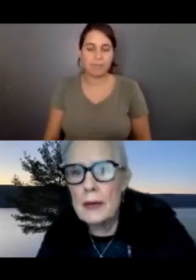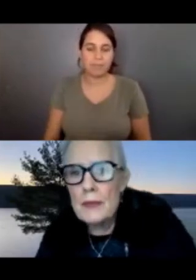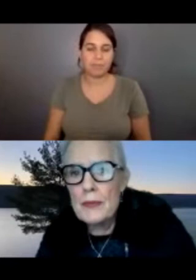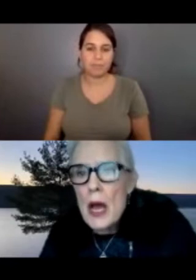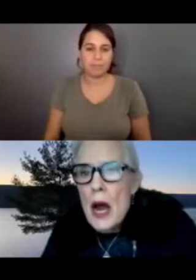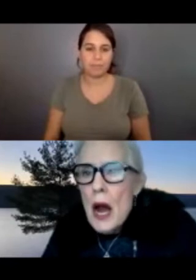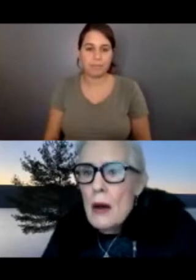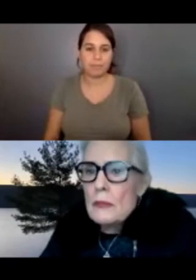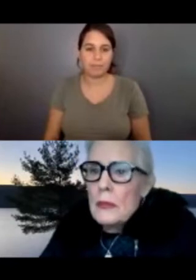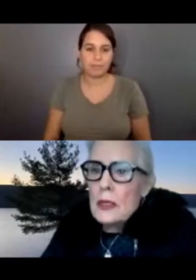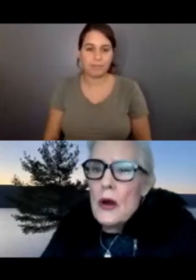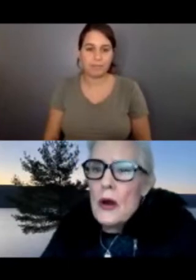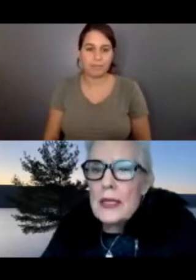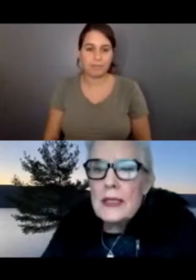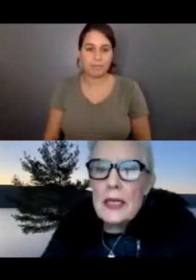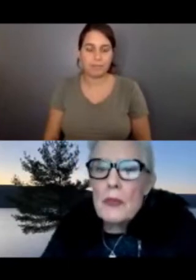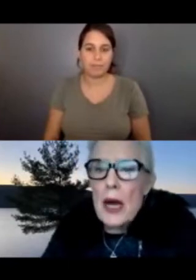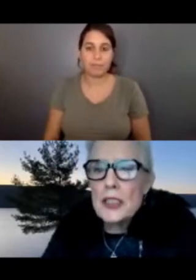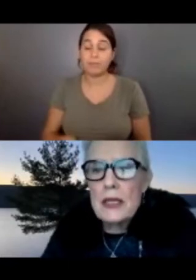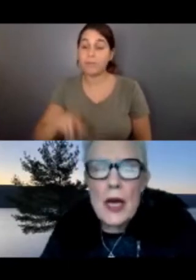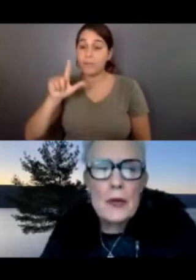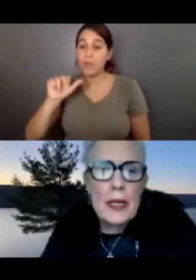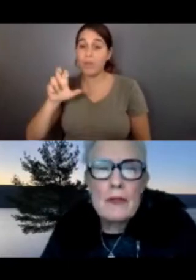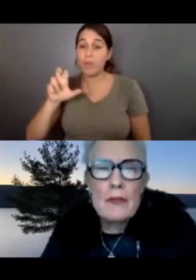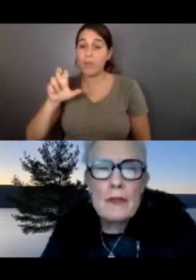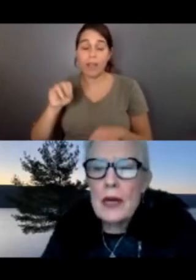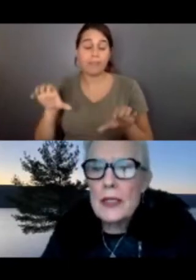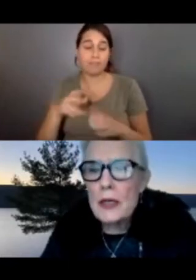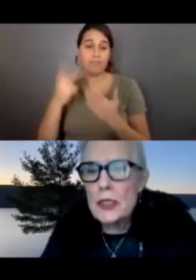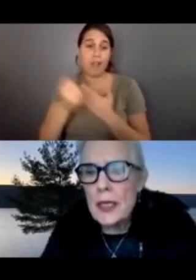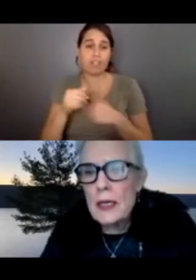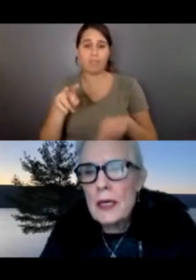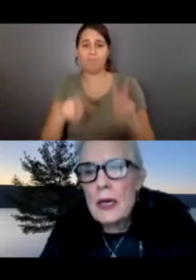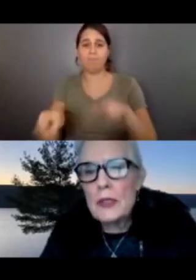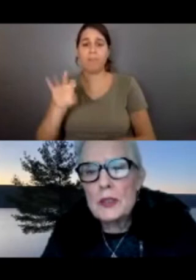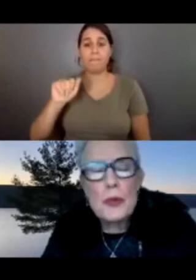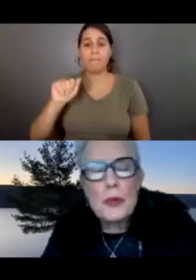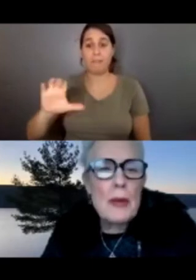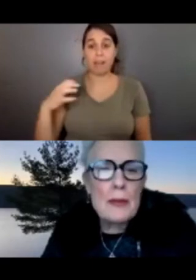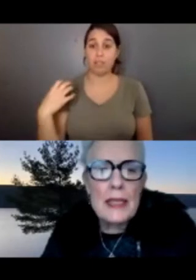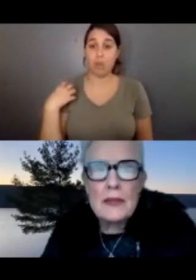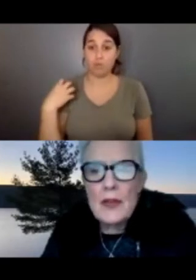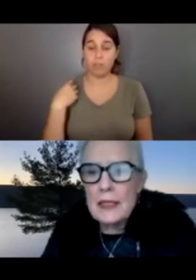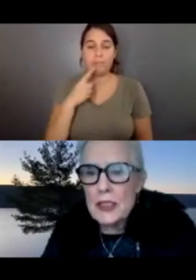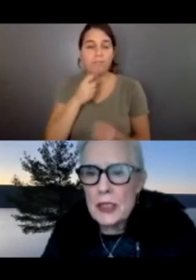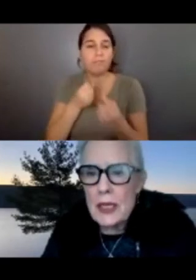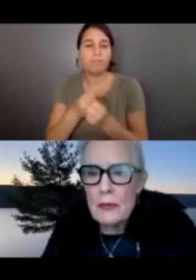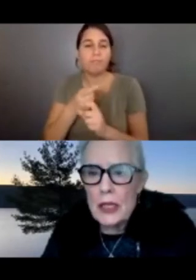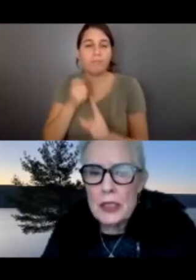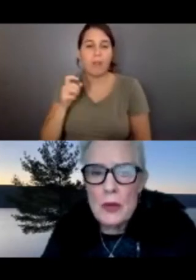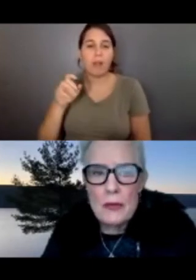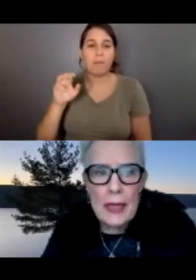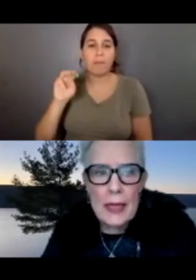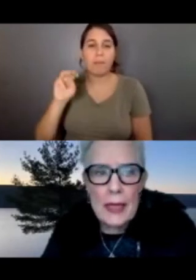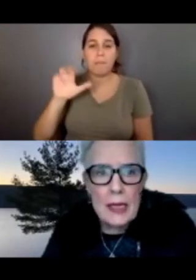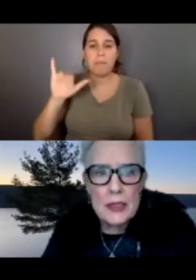Okay. Lauren did a project evaluating faculty coaching that was supported by the Macy Foundation. And we also